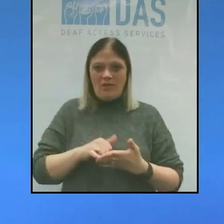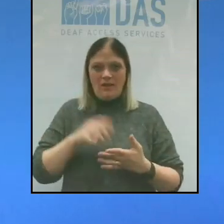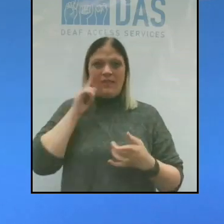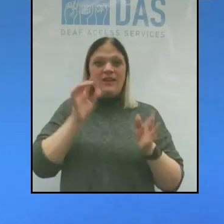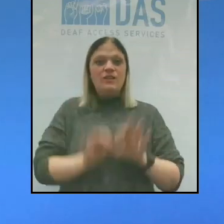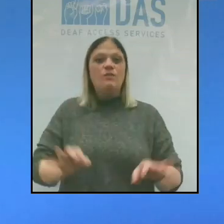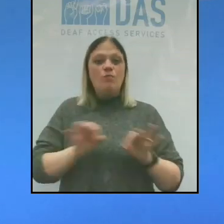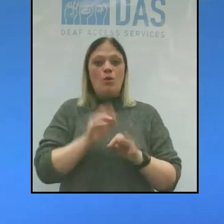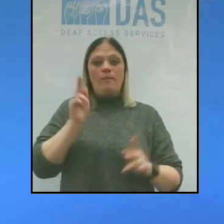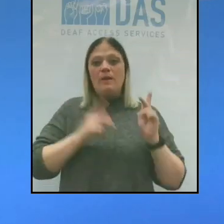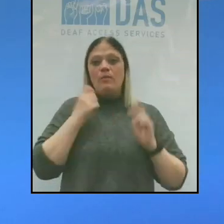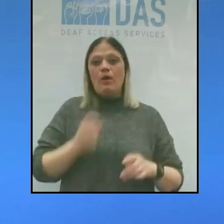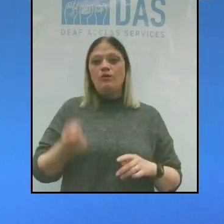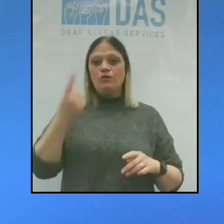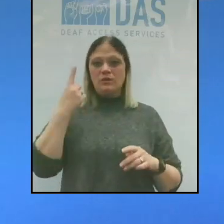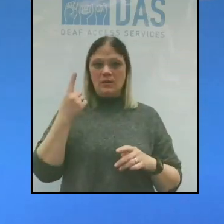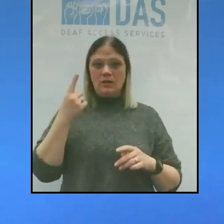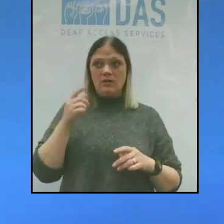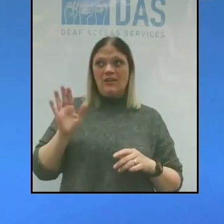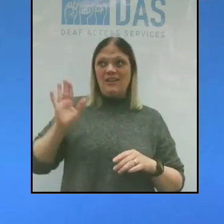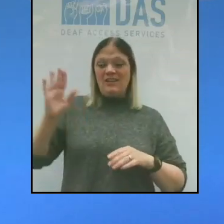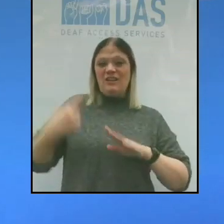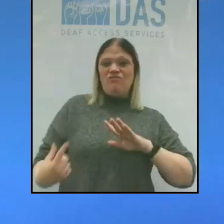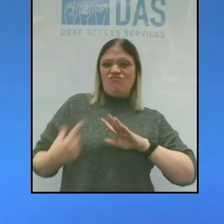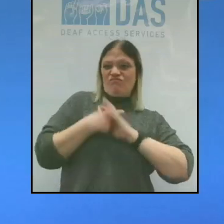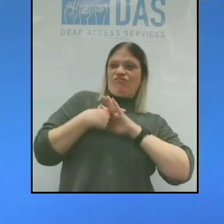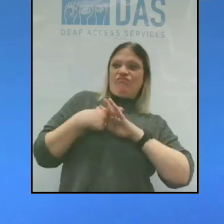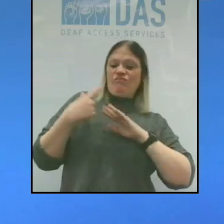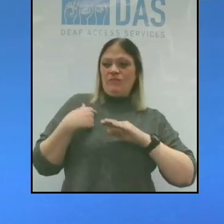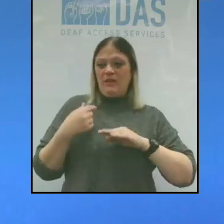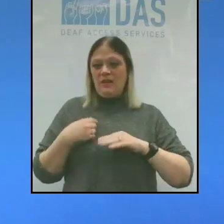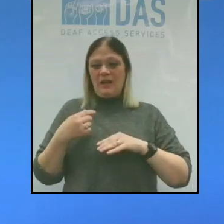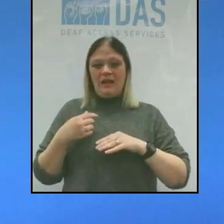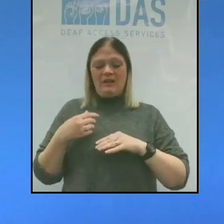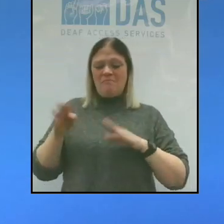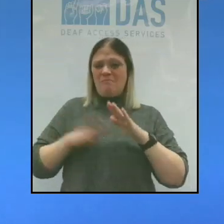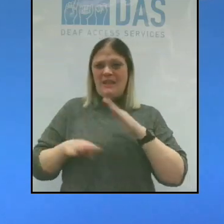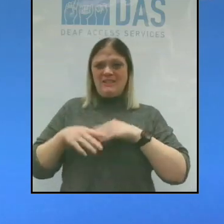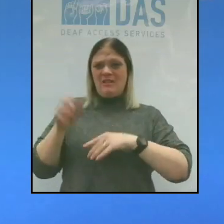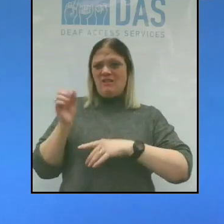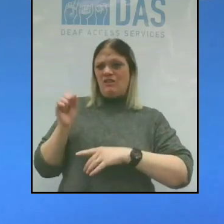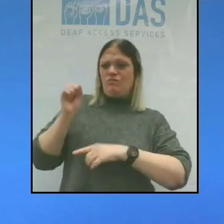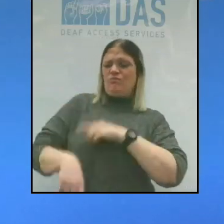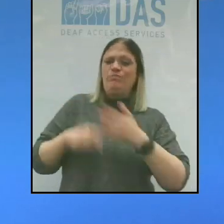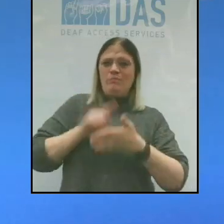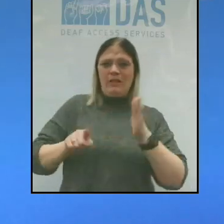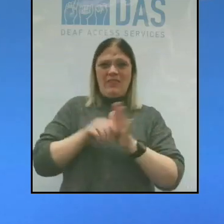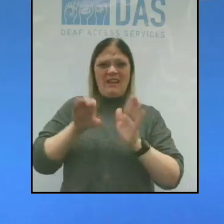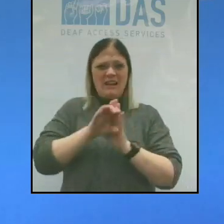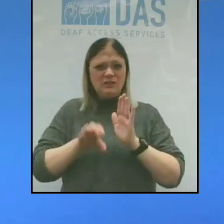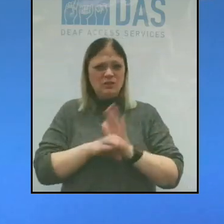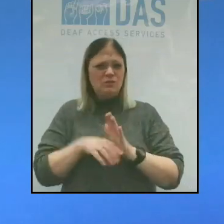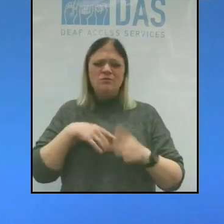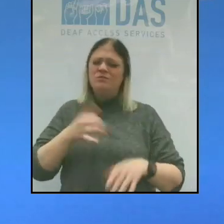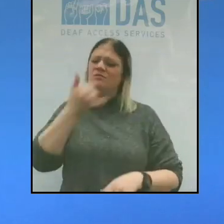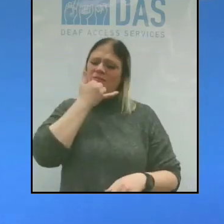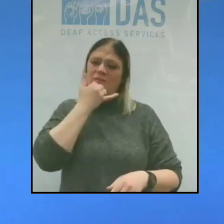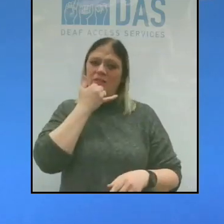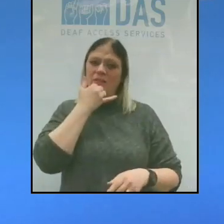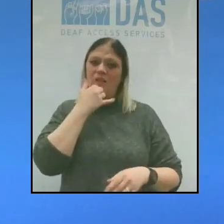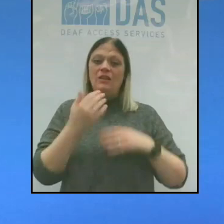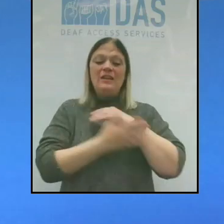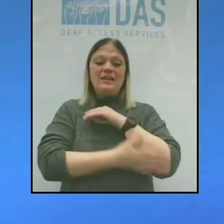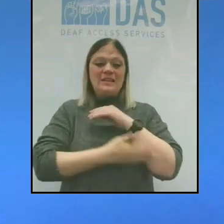that people understand that his accusation that I'm basically overruling the Constitution is incorrect. He needs to understand that counties